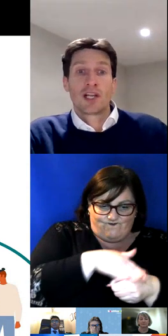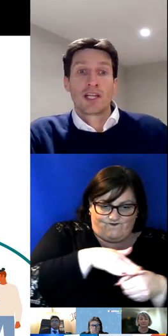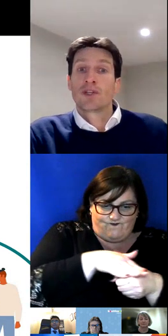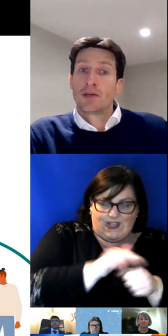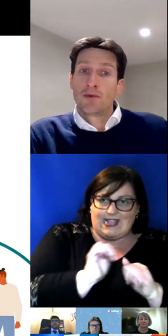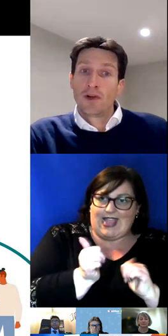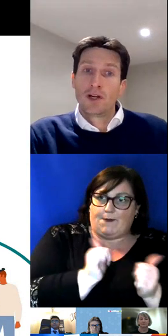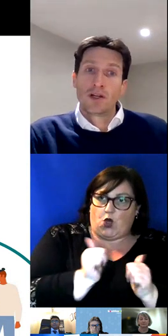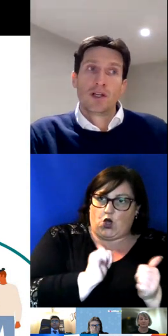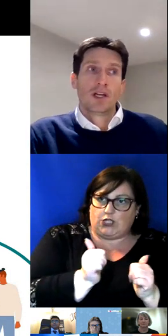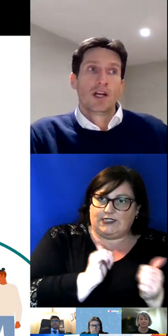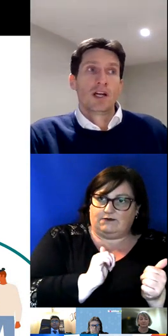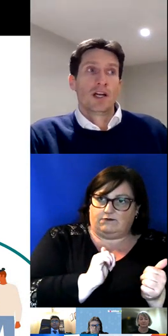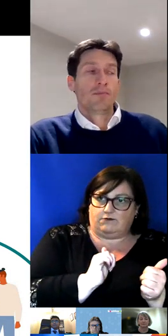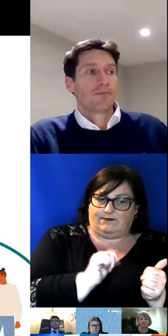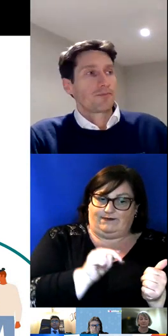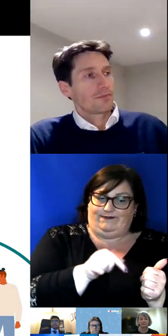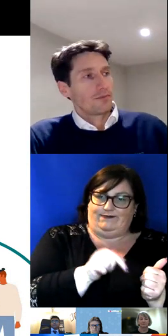link closely with some of our